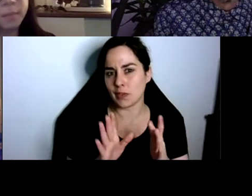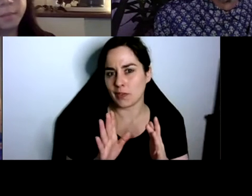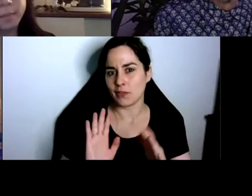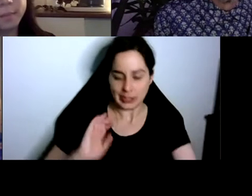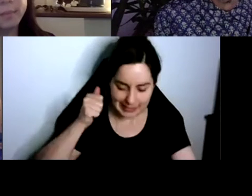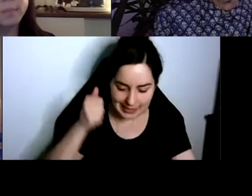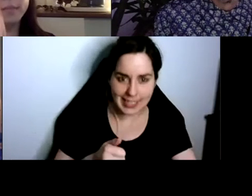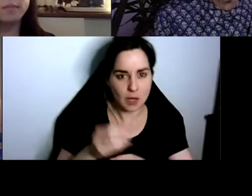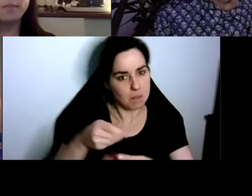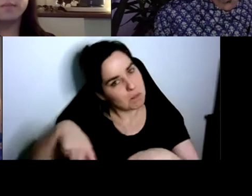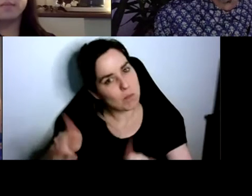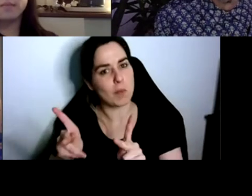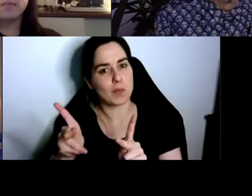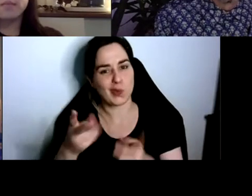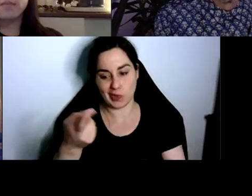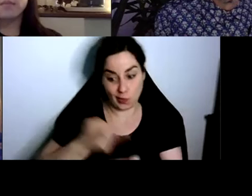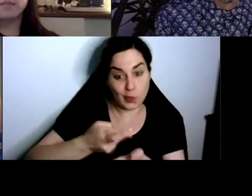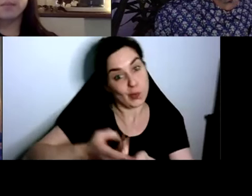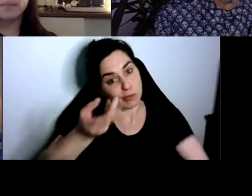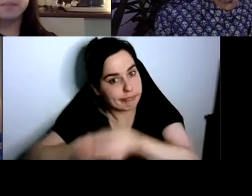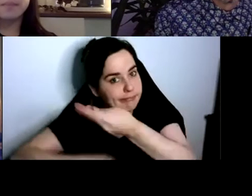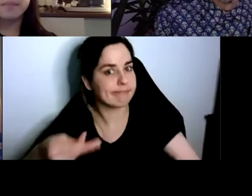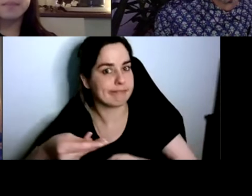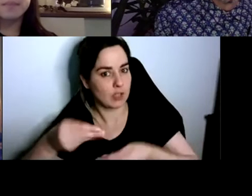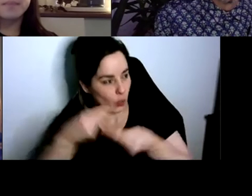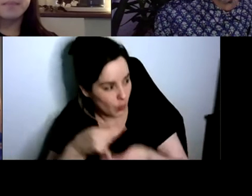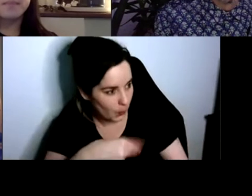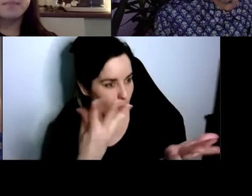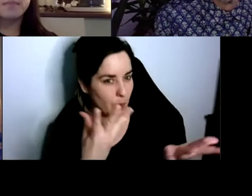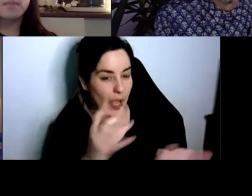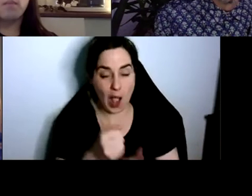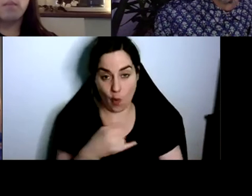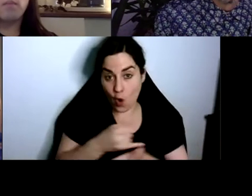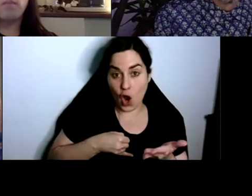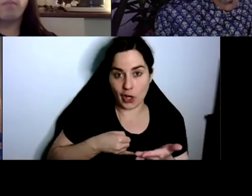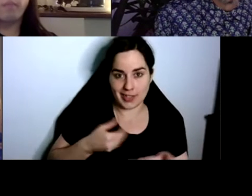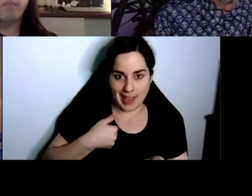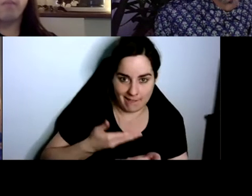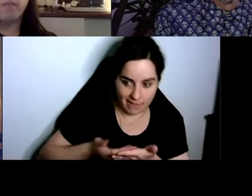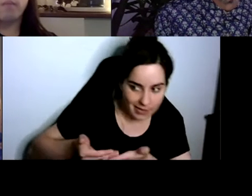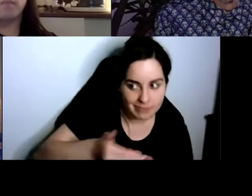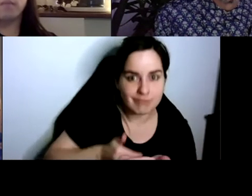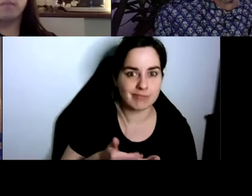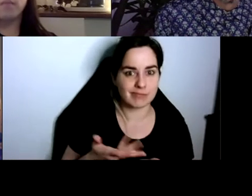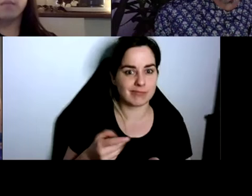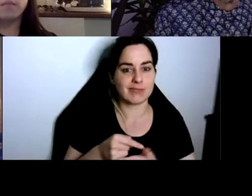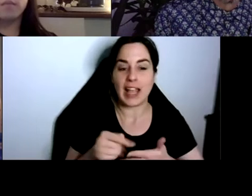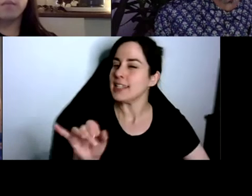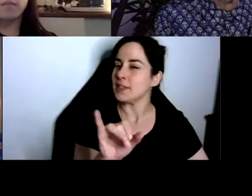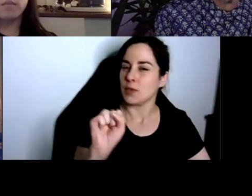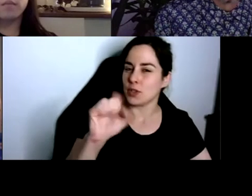for redistributing resources and funds among artists, and for exactly what Scott was saying earlier,